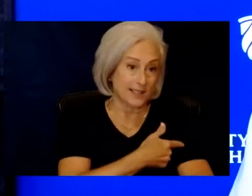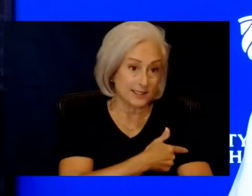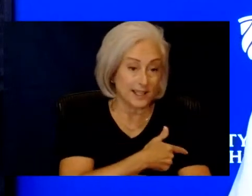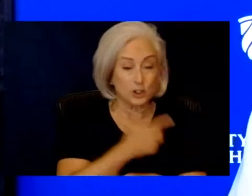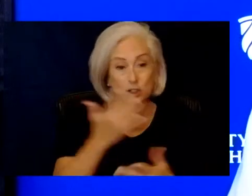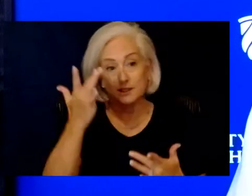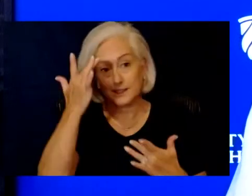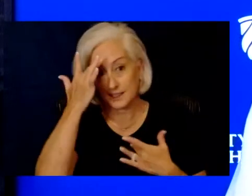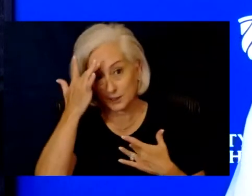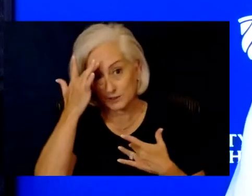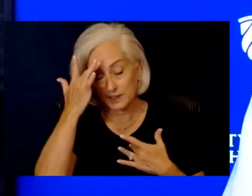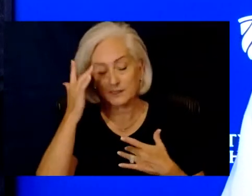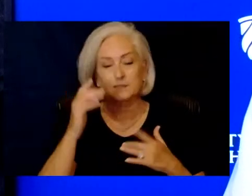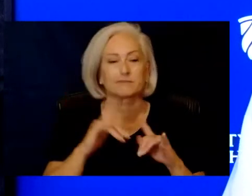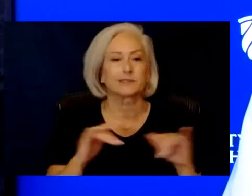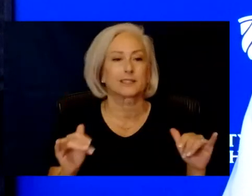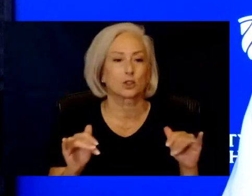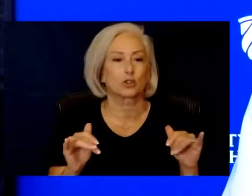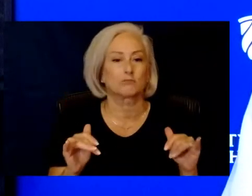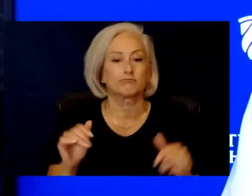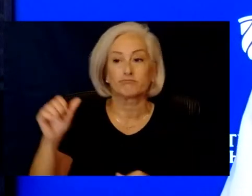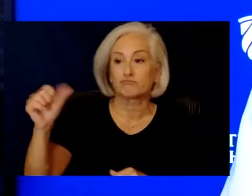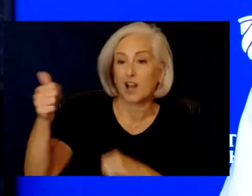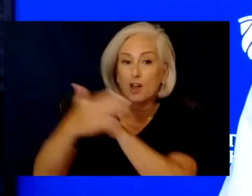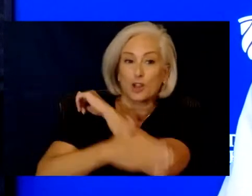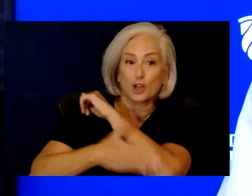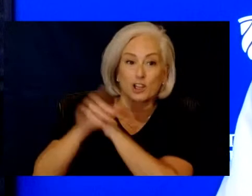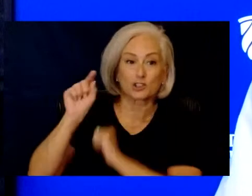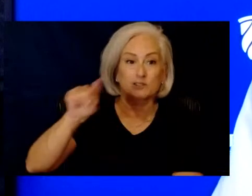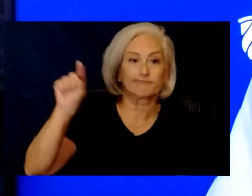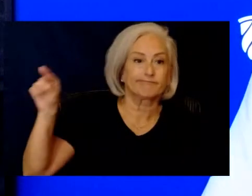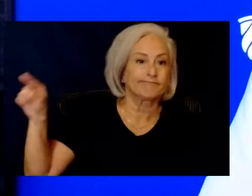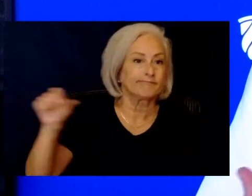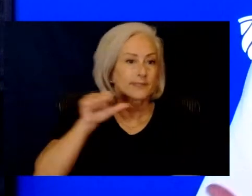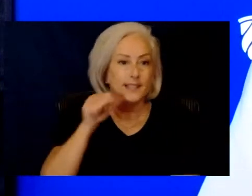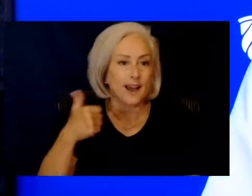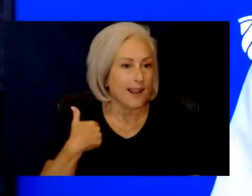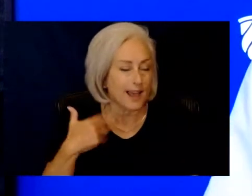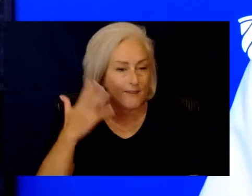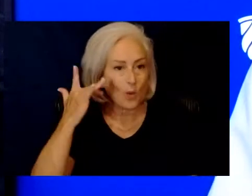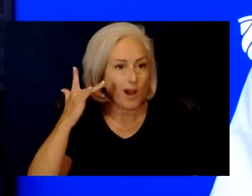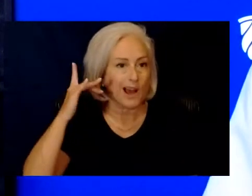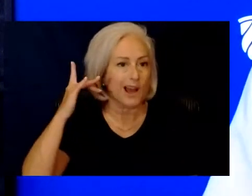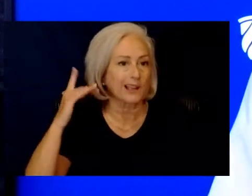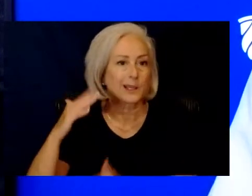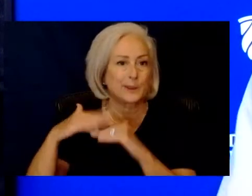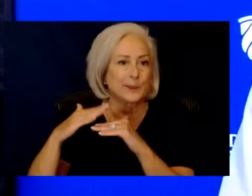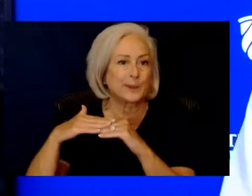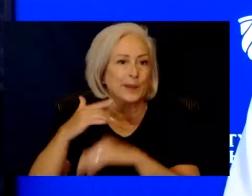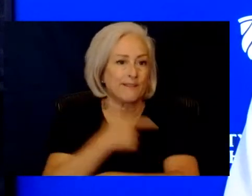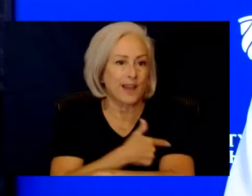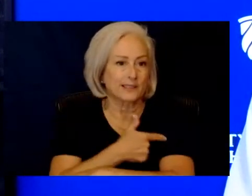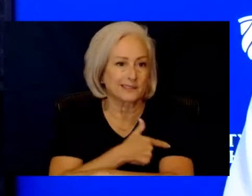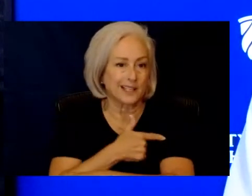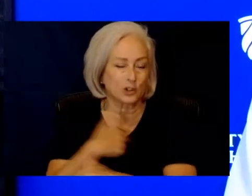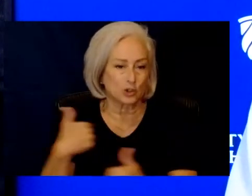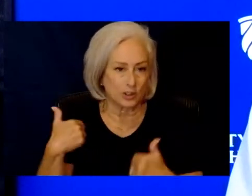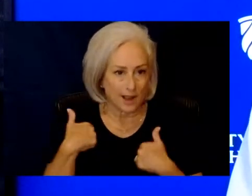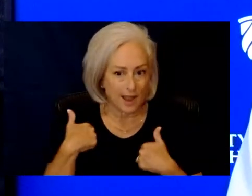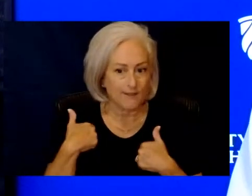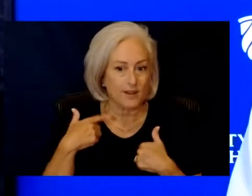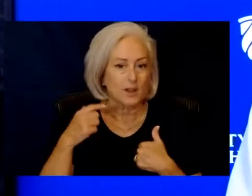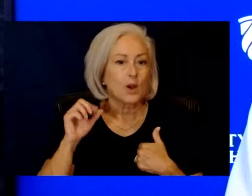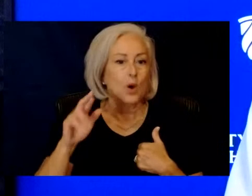bit different. They don't have that because of lack of vaccination or of trying to keep the virus out, which is probably a